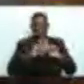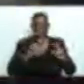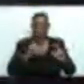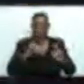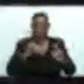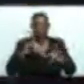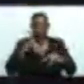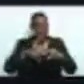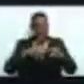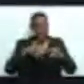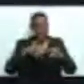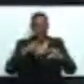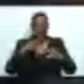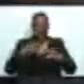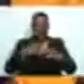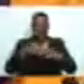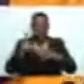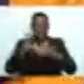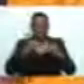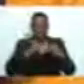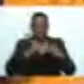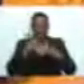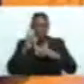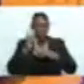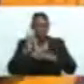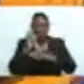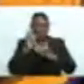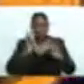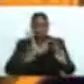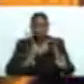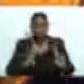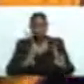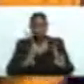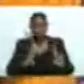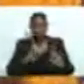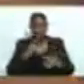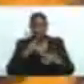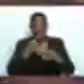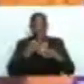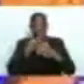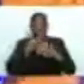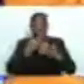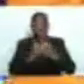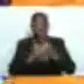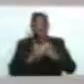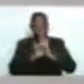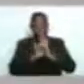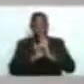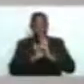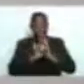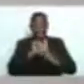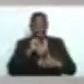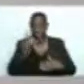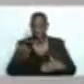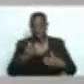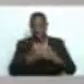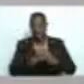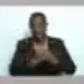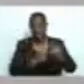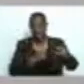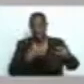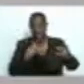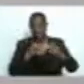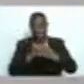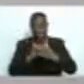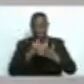it hard to accept the man he views as one of the greatest assets of the Davis administration is no longer there. He was one that was a mentor to many